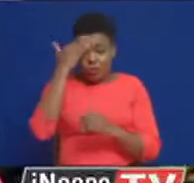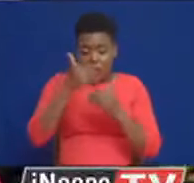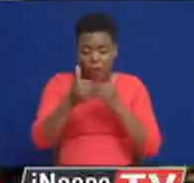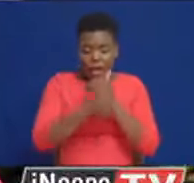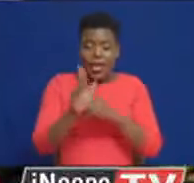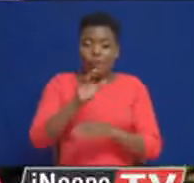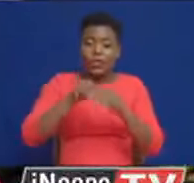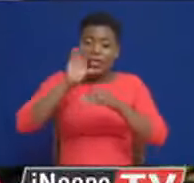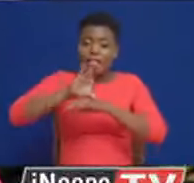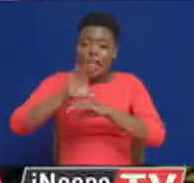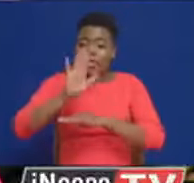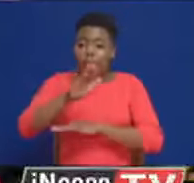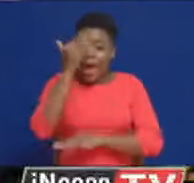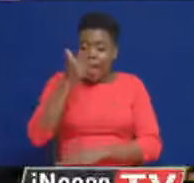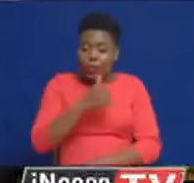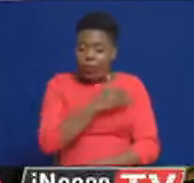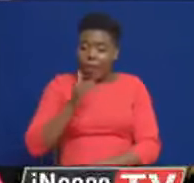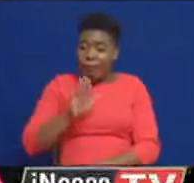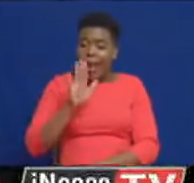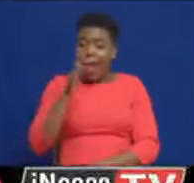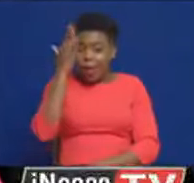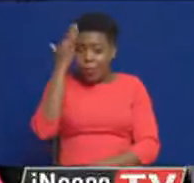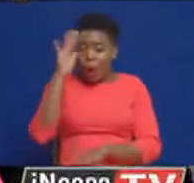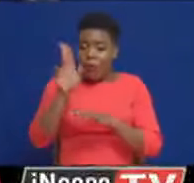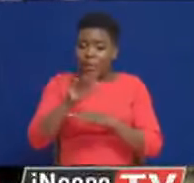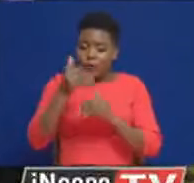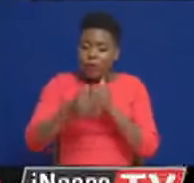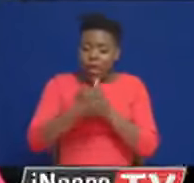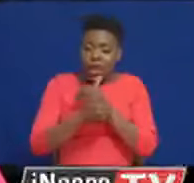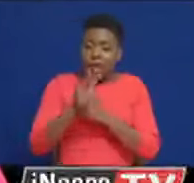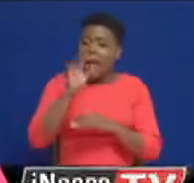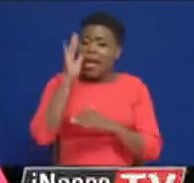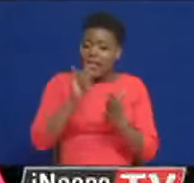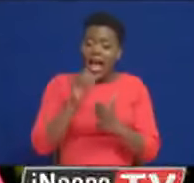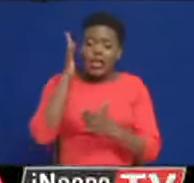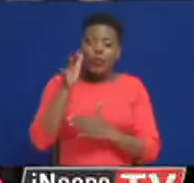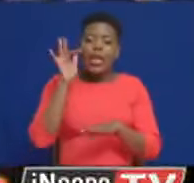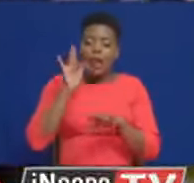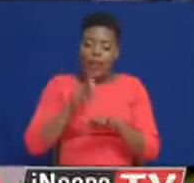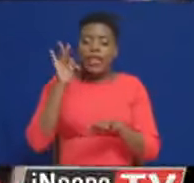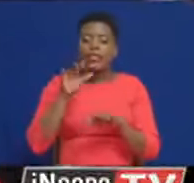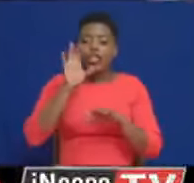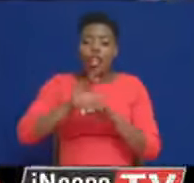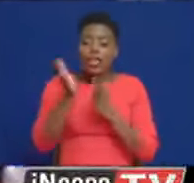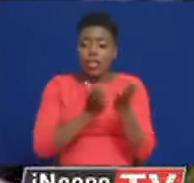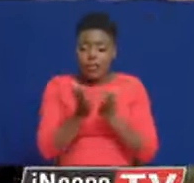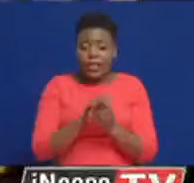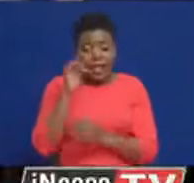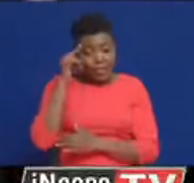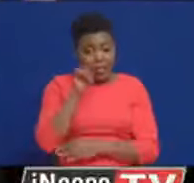not something you can eat and get satisfied, or altar or altar wine. I think